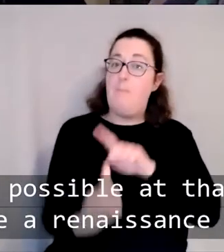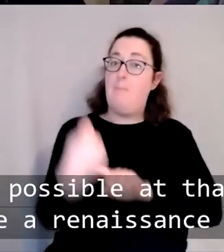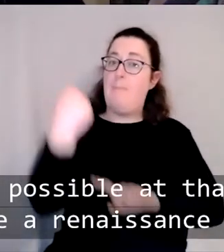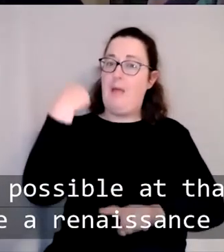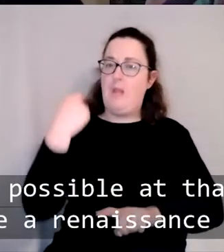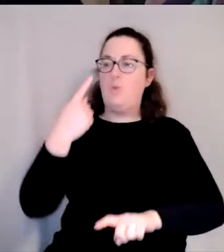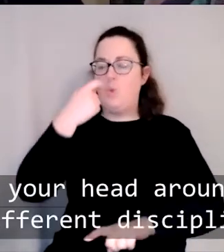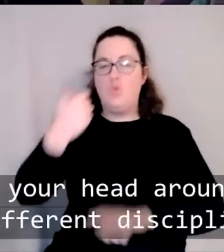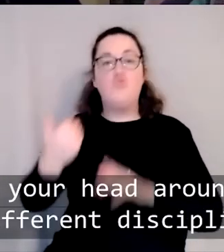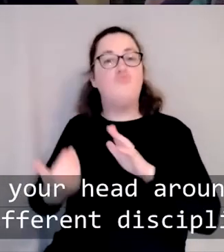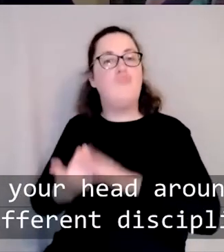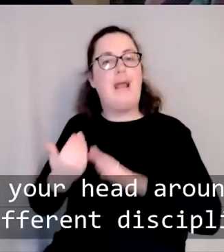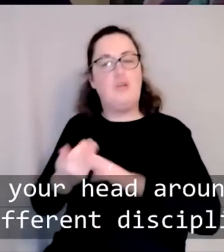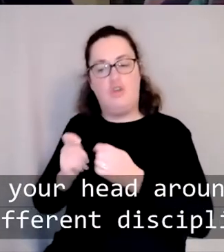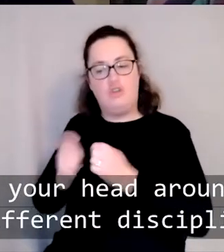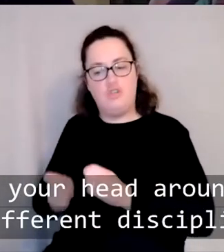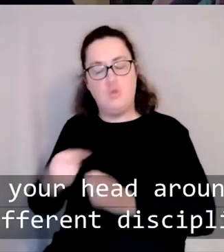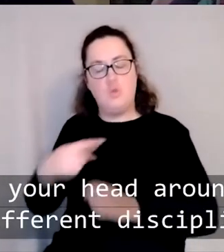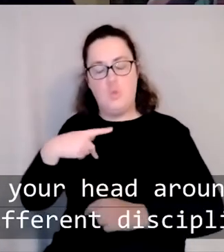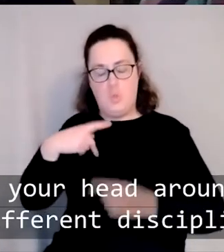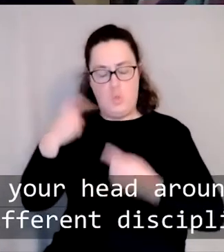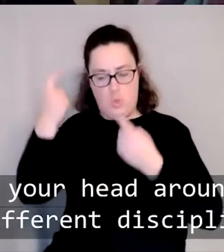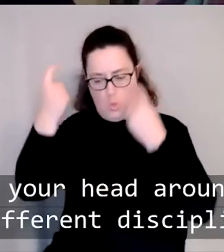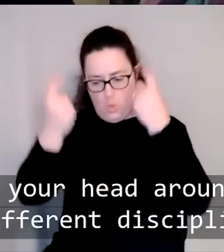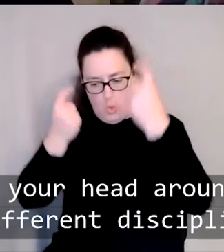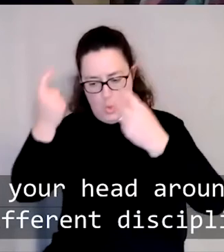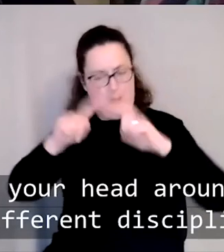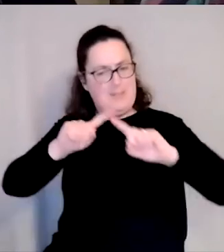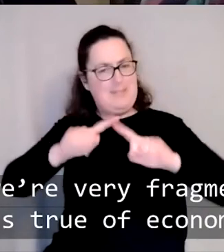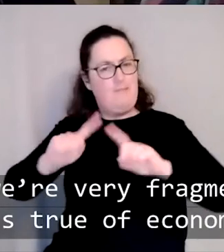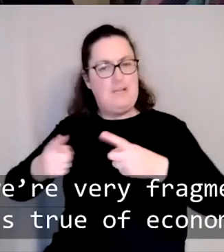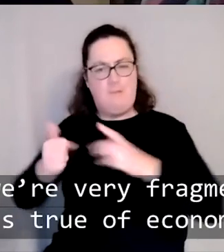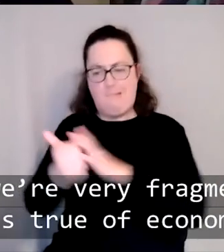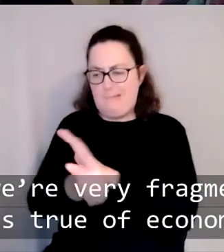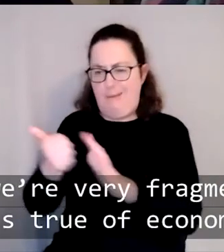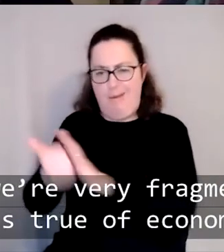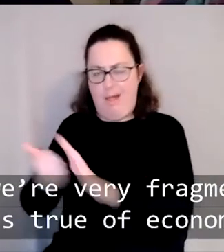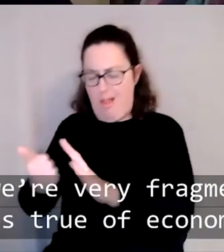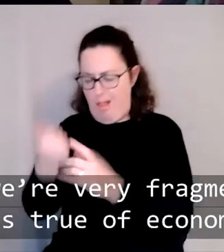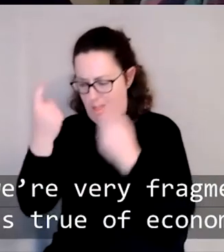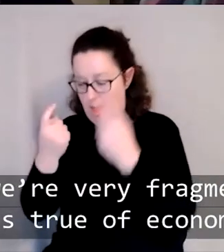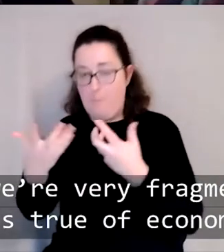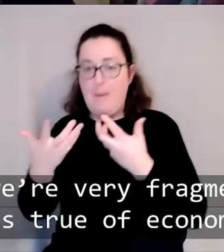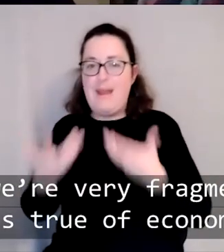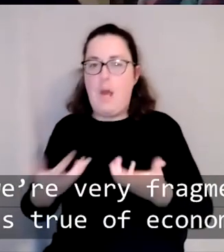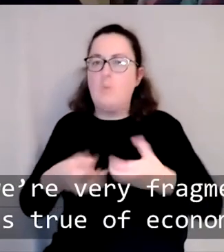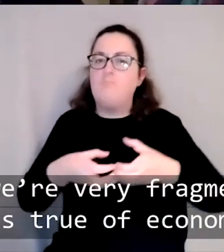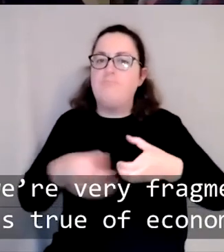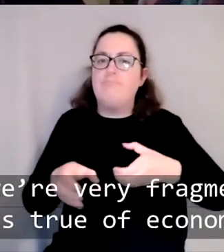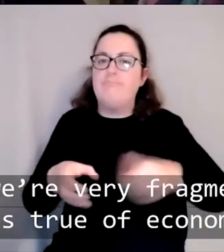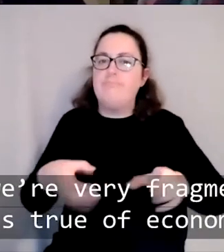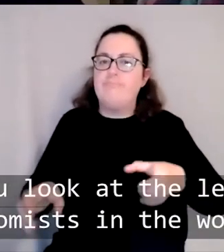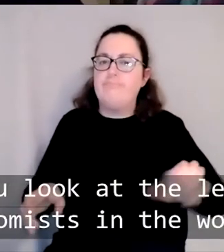be a Renaissance man, to get your head around lots of different disciplines. Now we're very fragmented. And that's